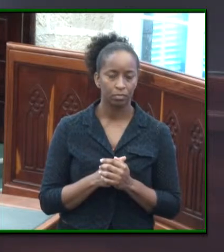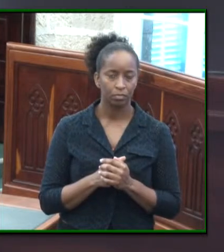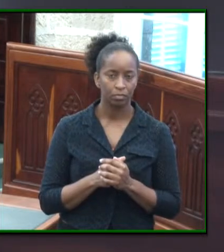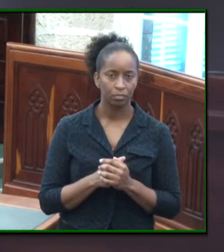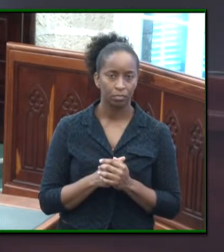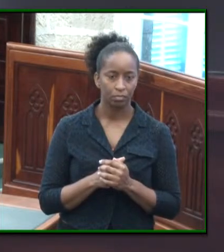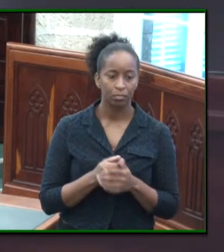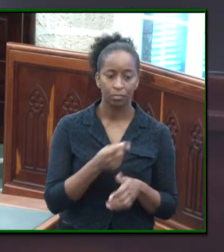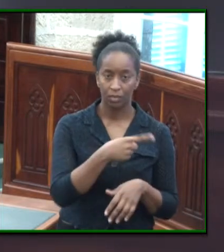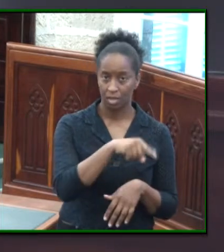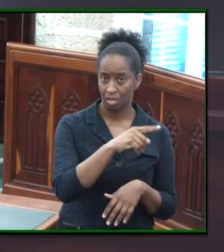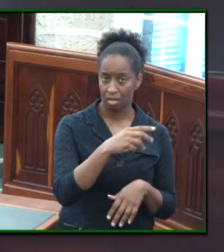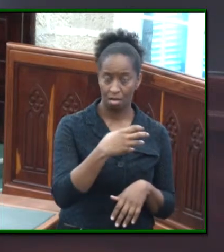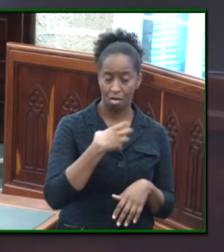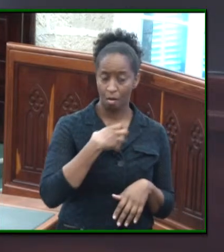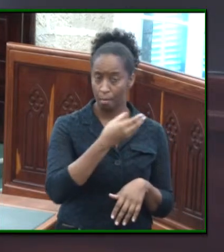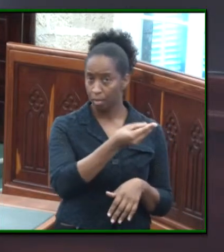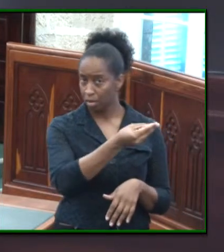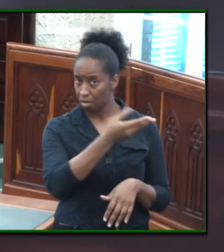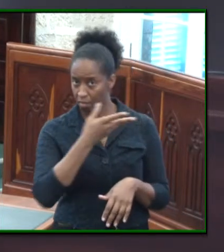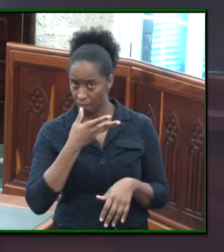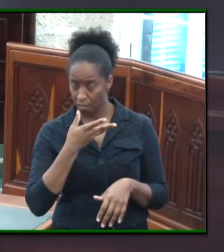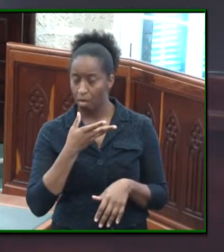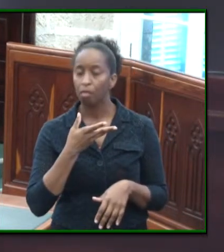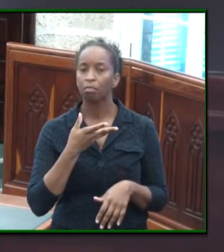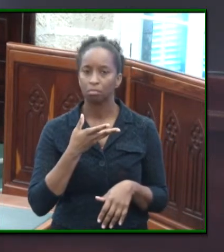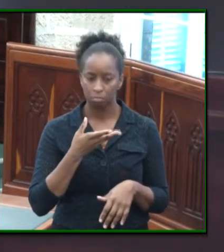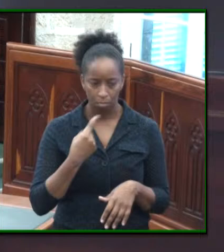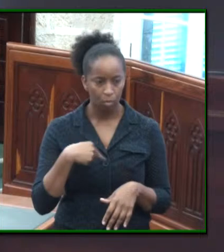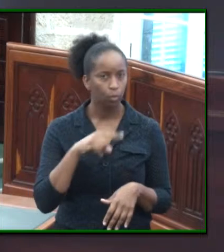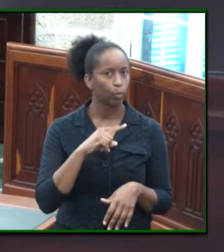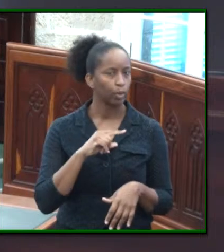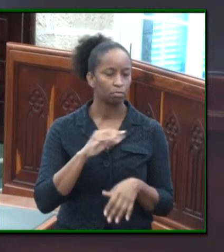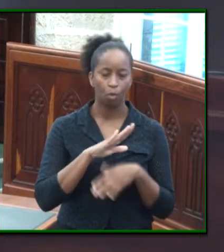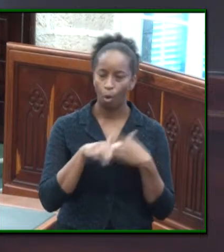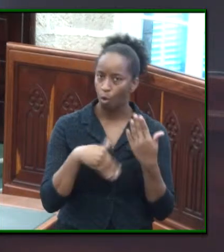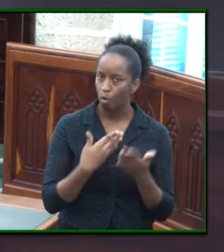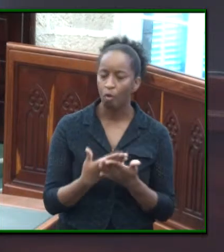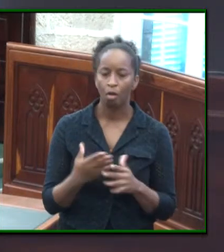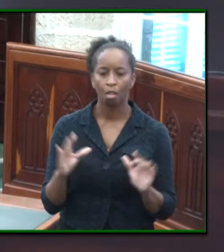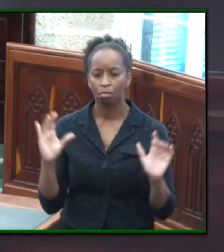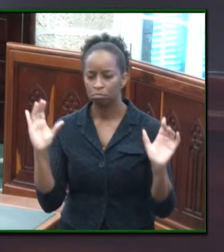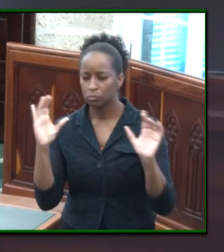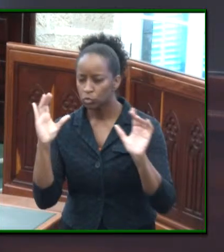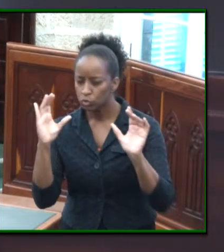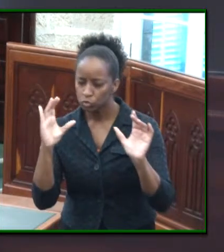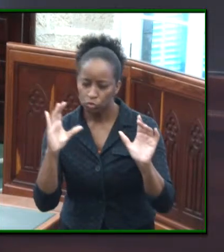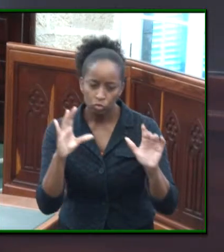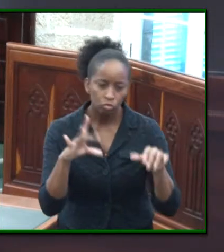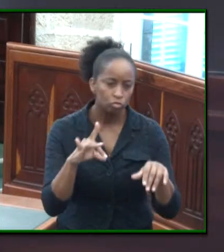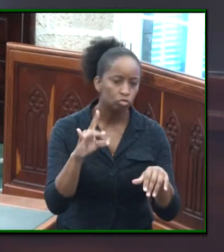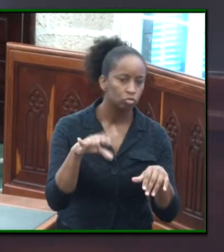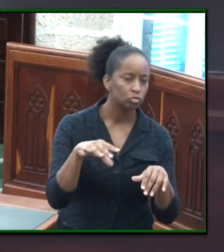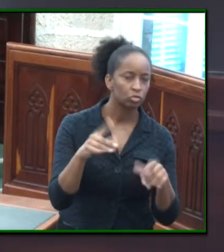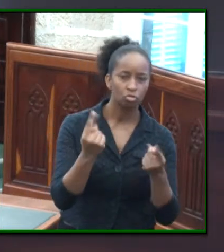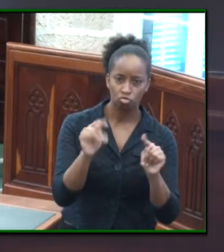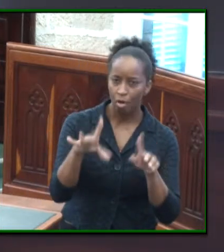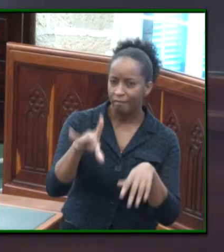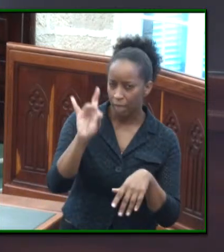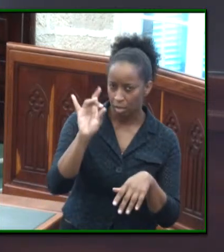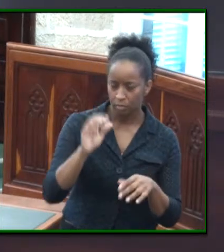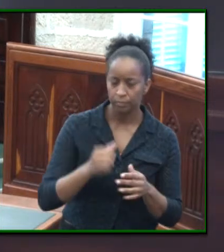that these events are not attended to in a hasty